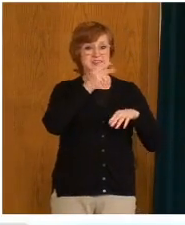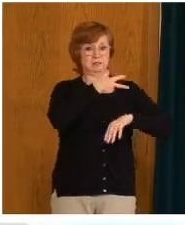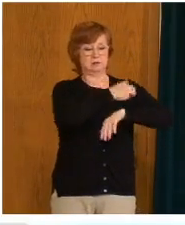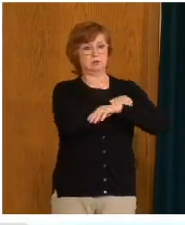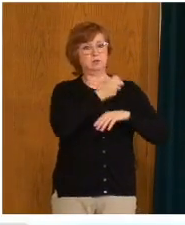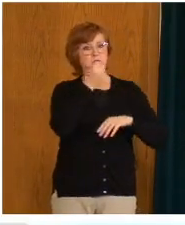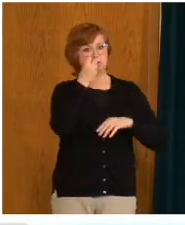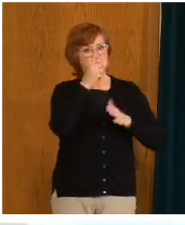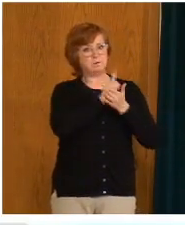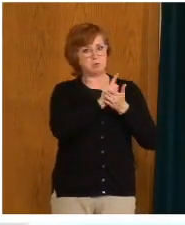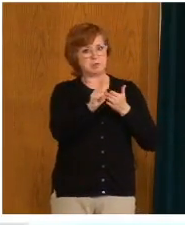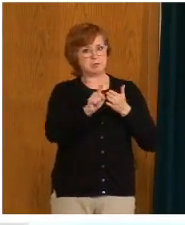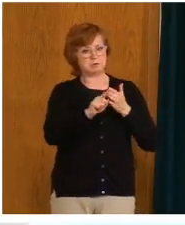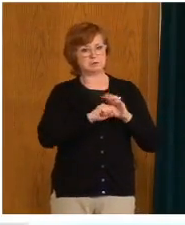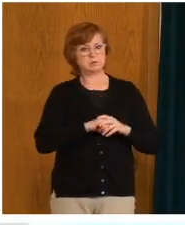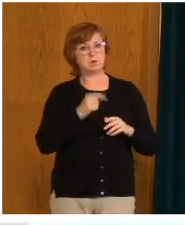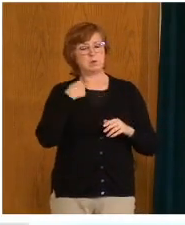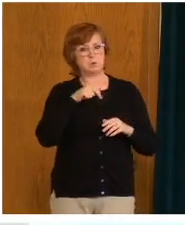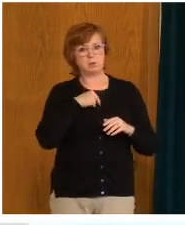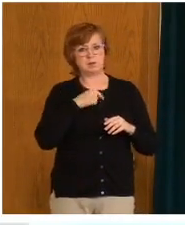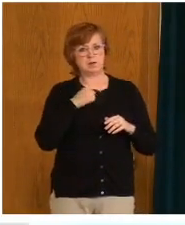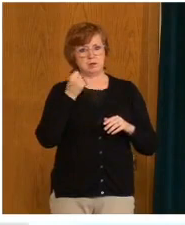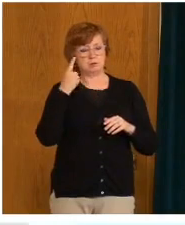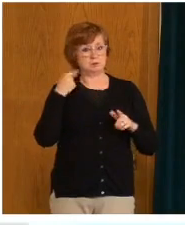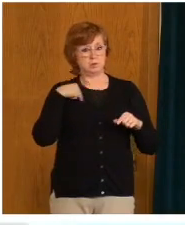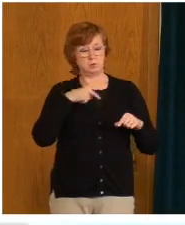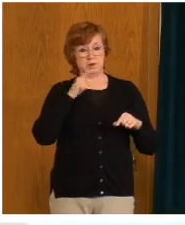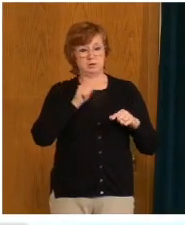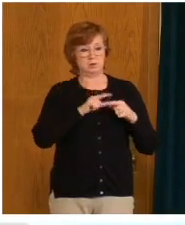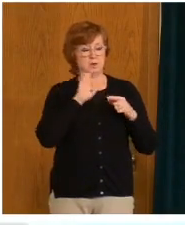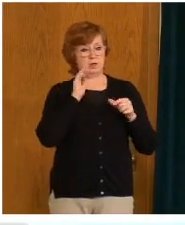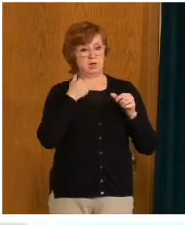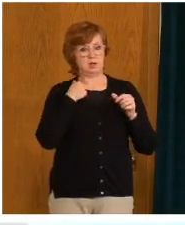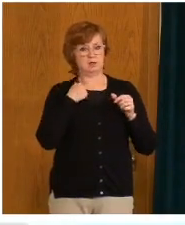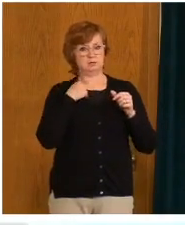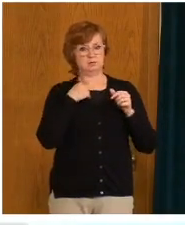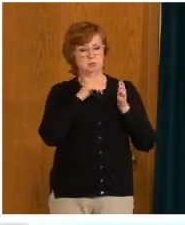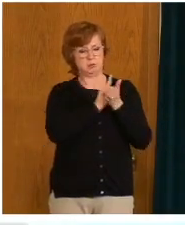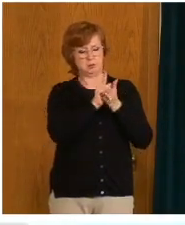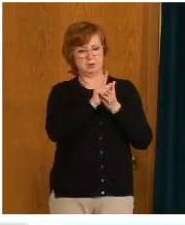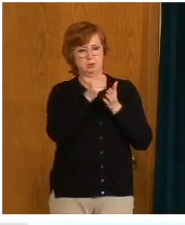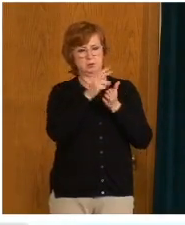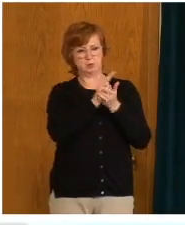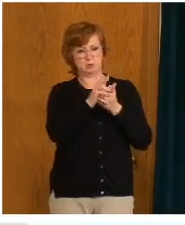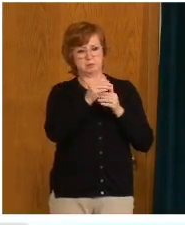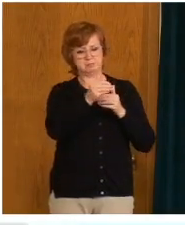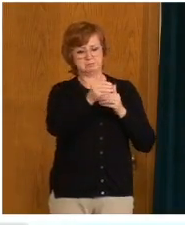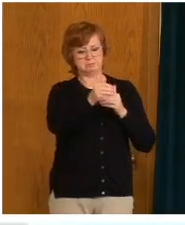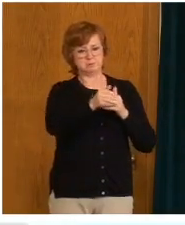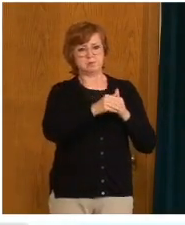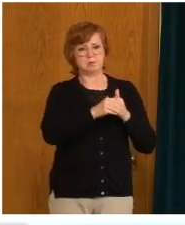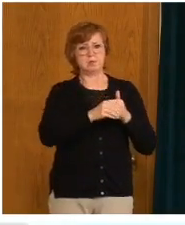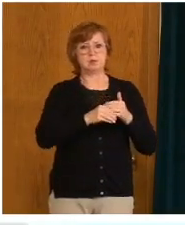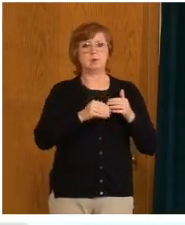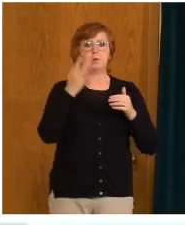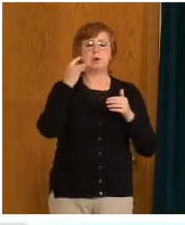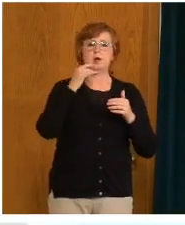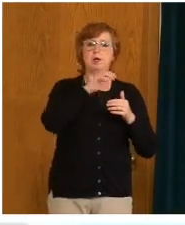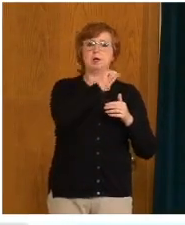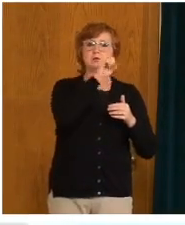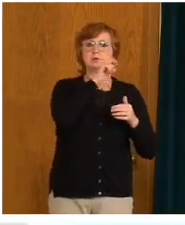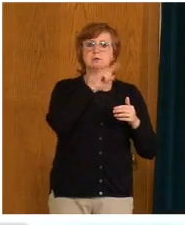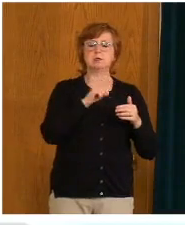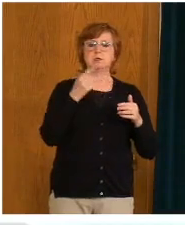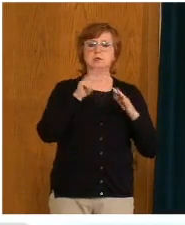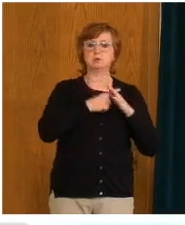have a week or 2 to go because AstraZeneca first doses started in Saskatchewan in mid-March. The